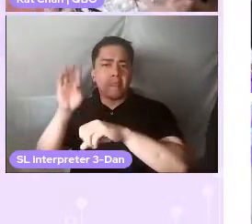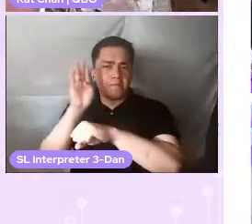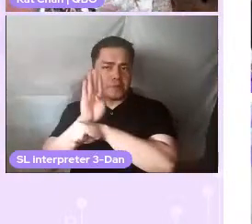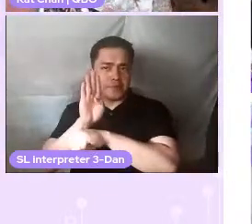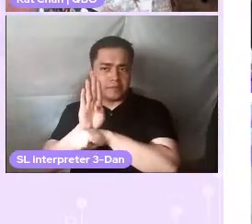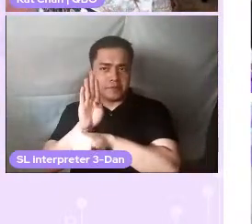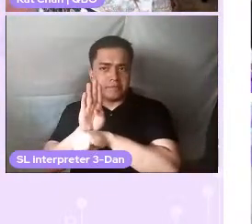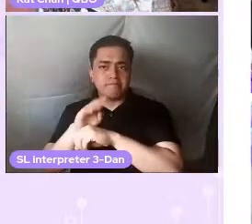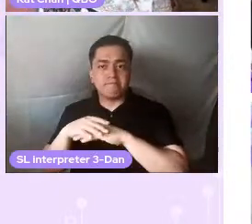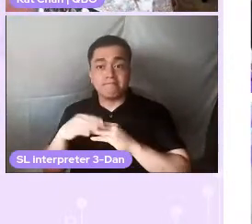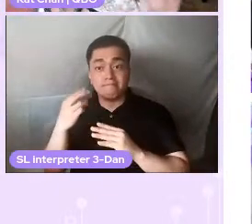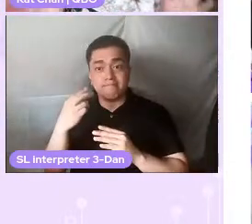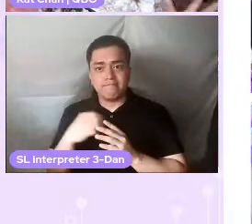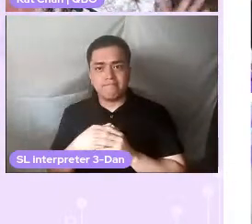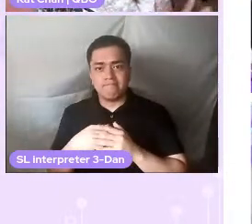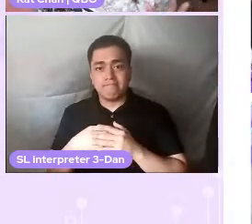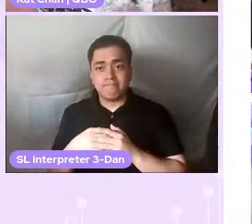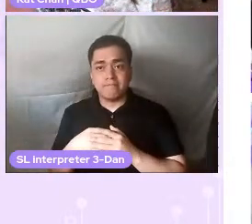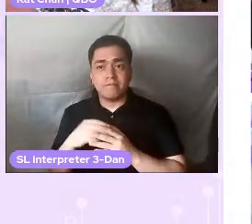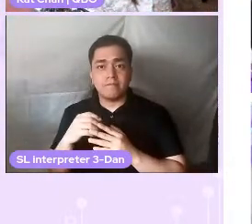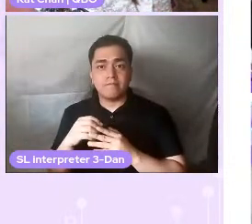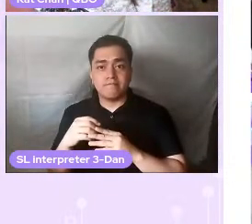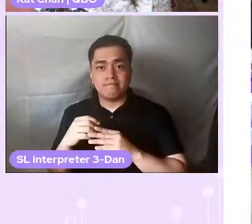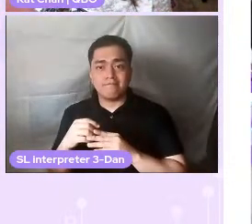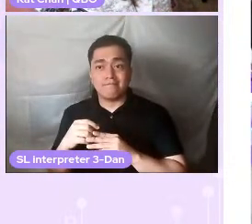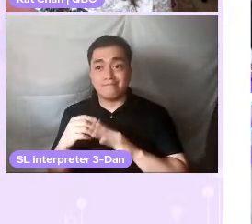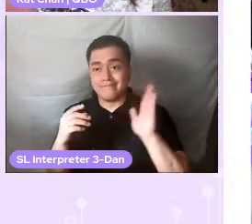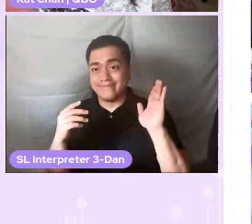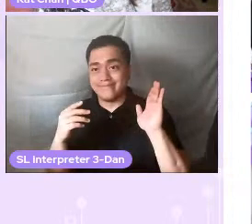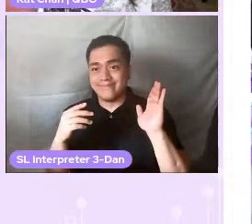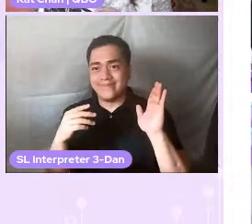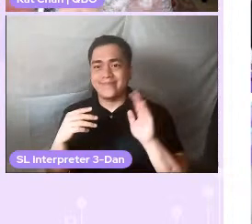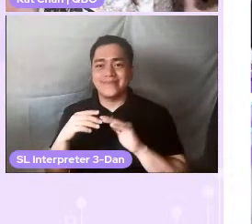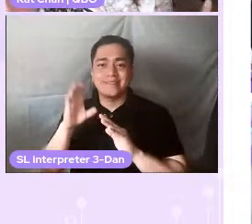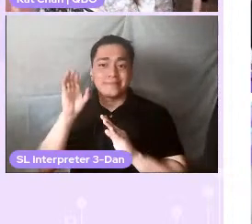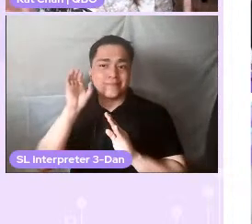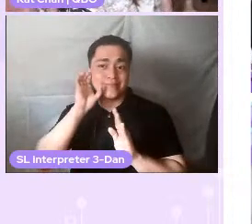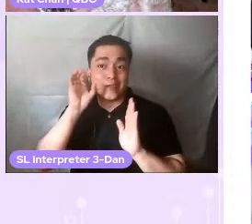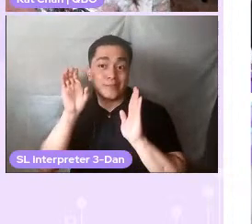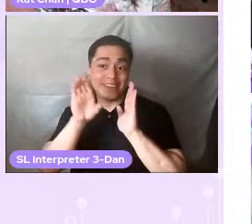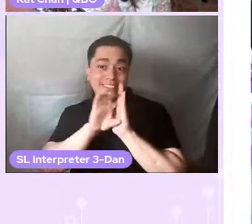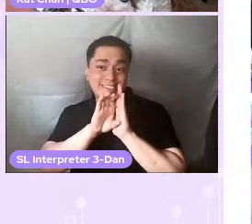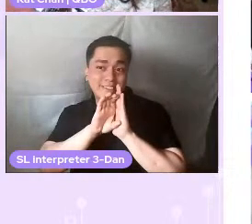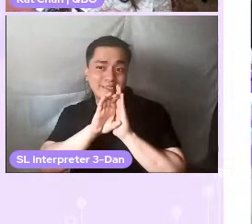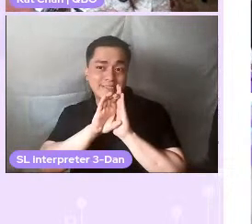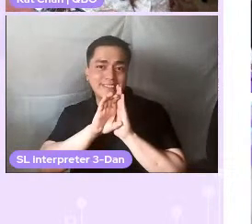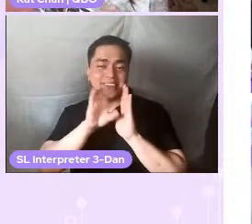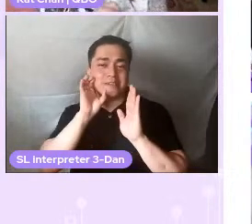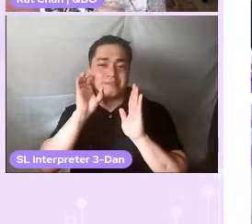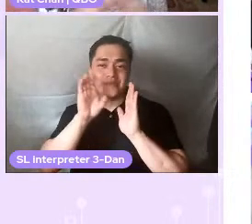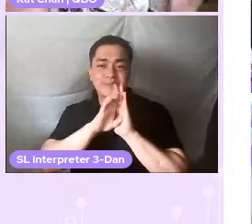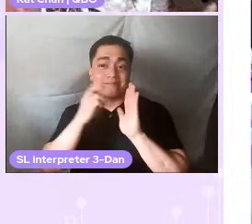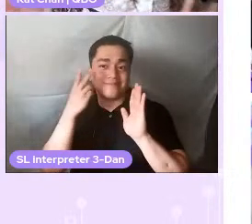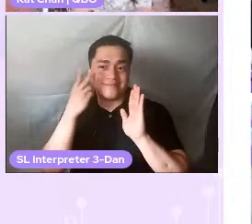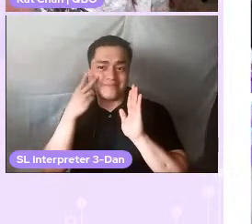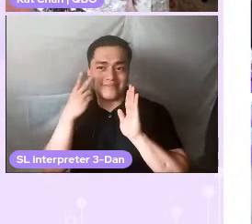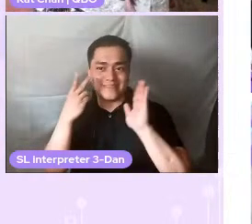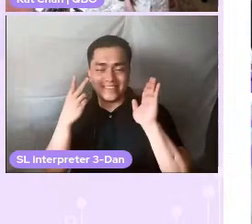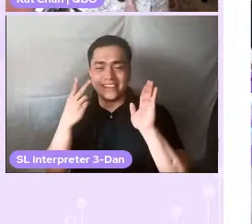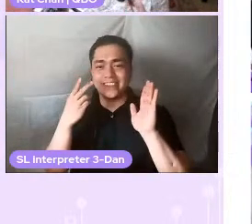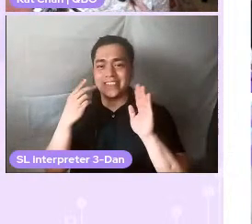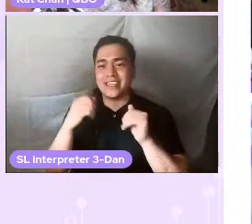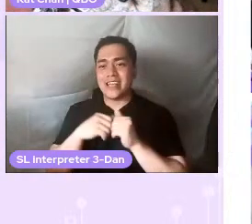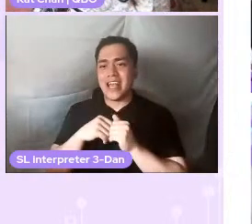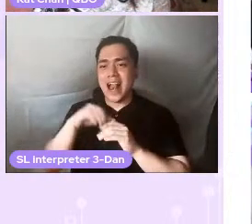First of all, I do want to do a quick shout out to all of the women and, you know, like that were featured in the Juana Says campaign